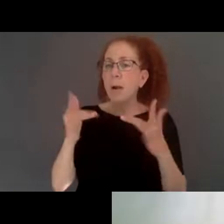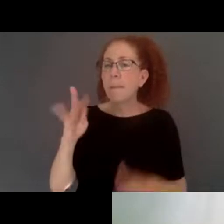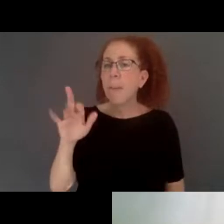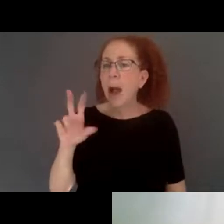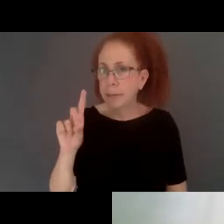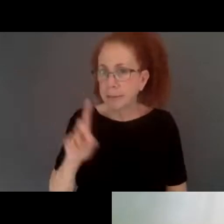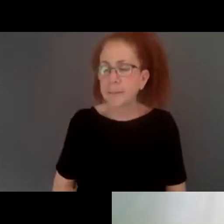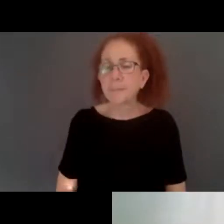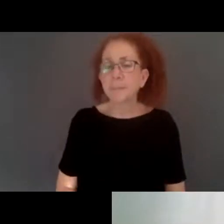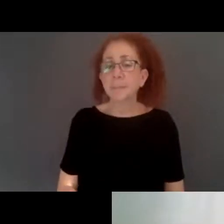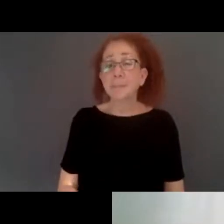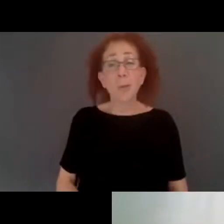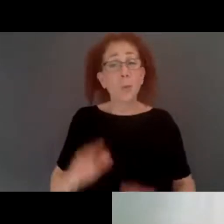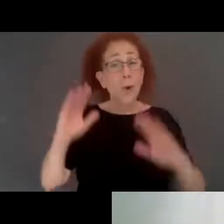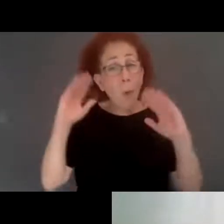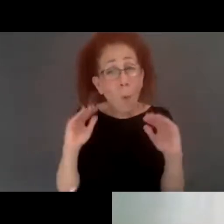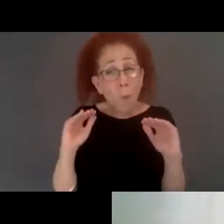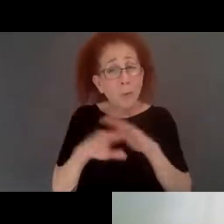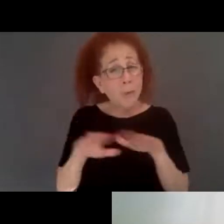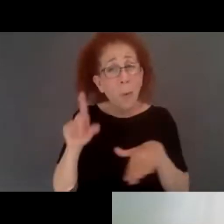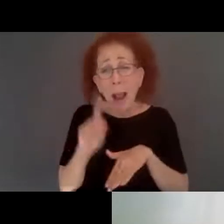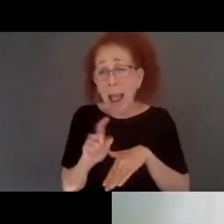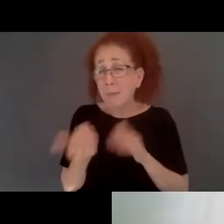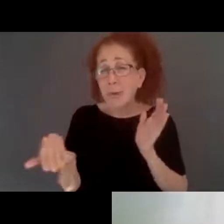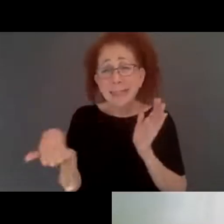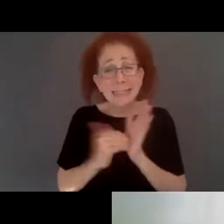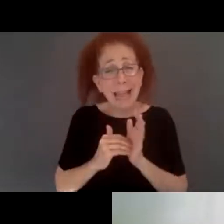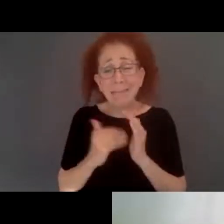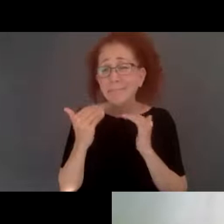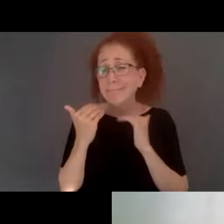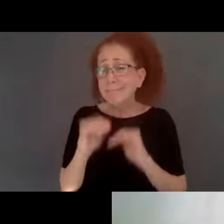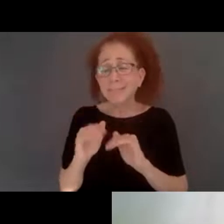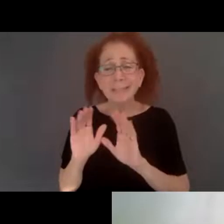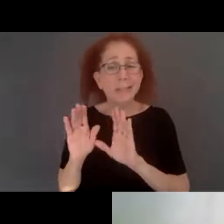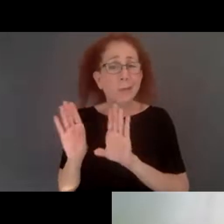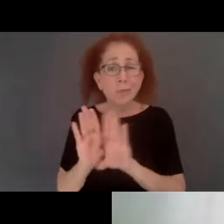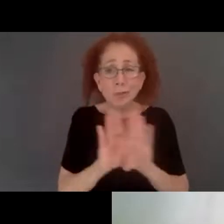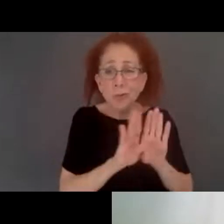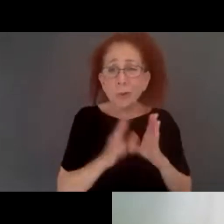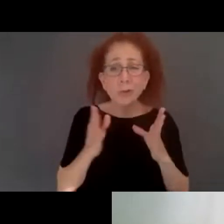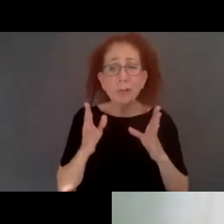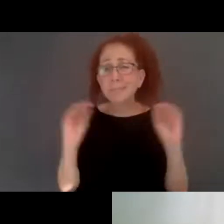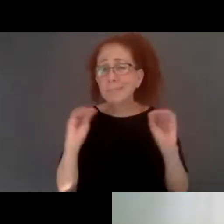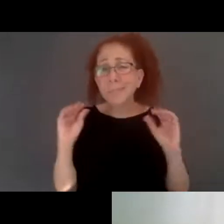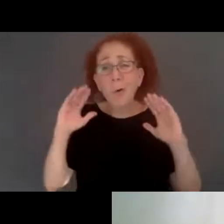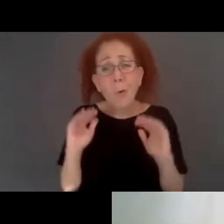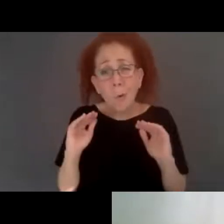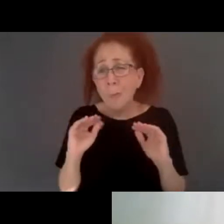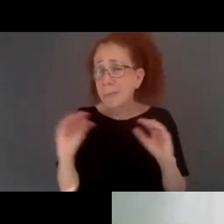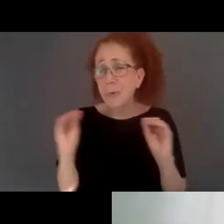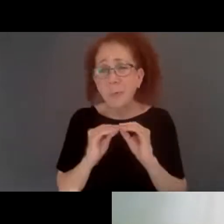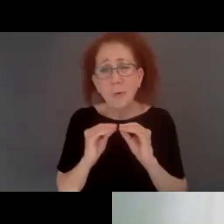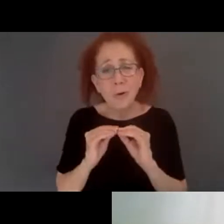We really hope that we don't have to go back to implementing any closures or restrictions.